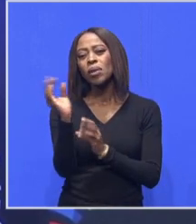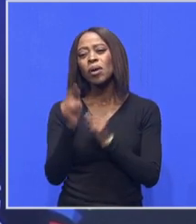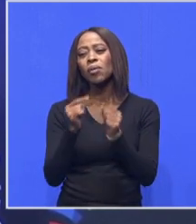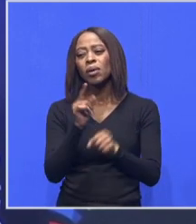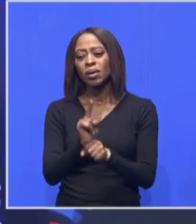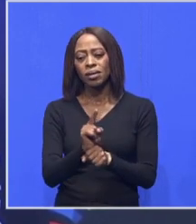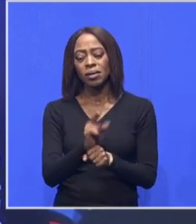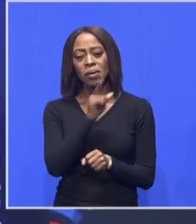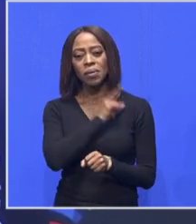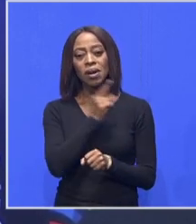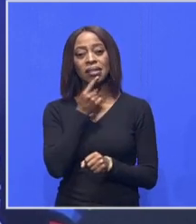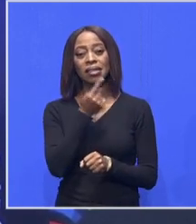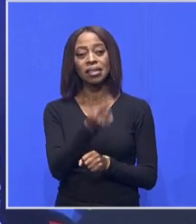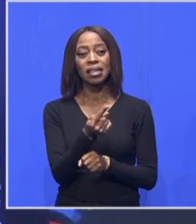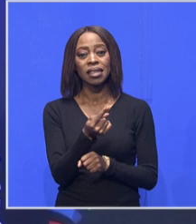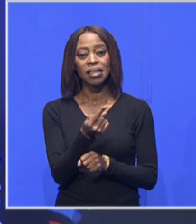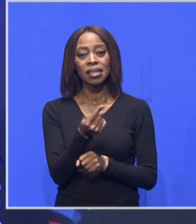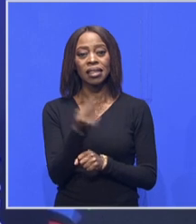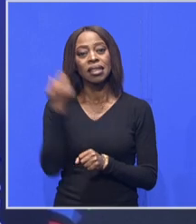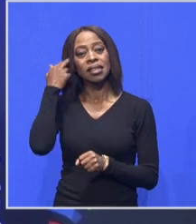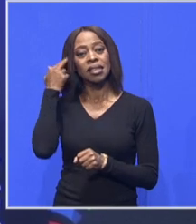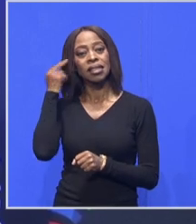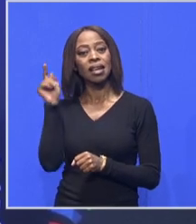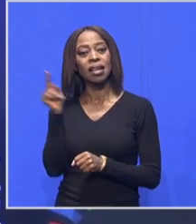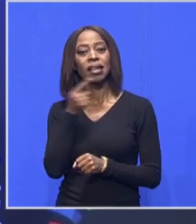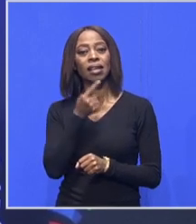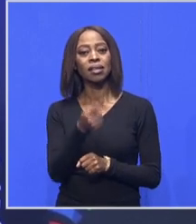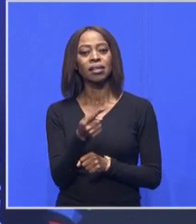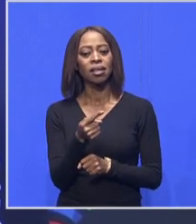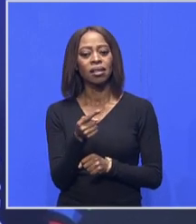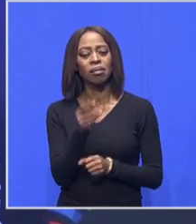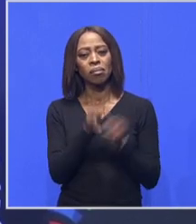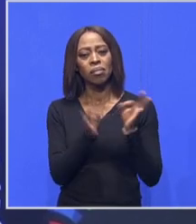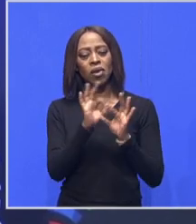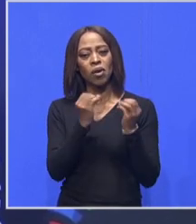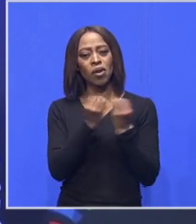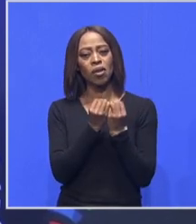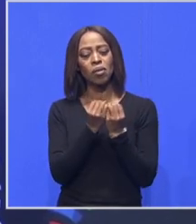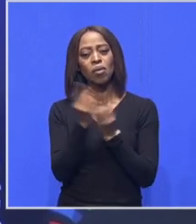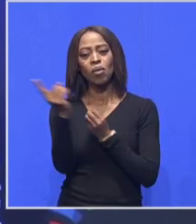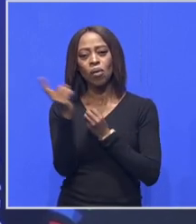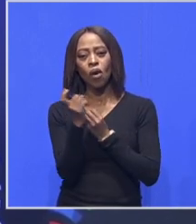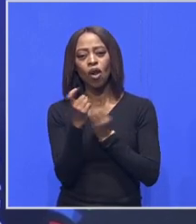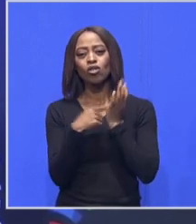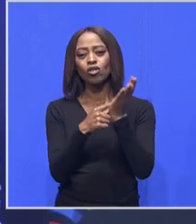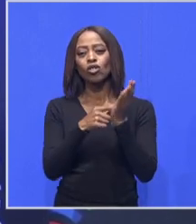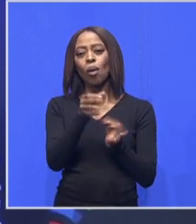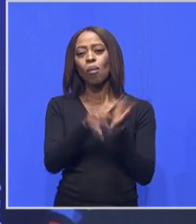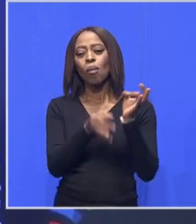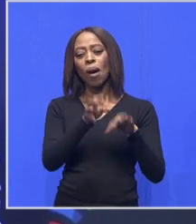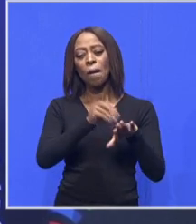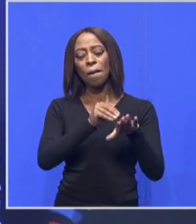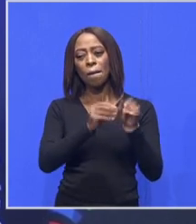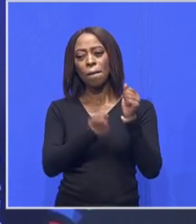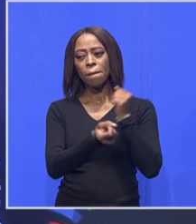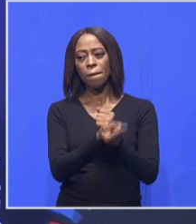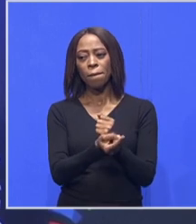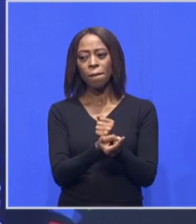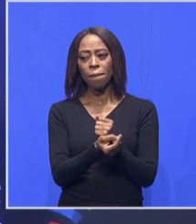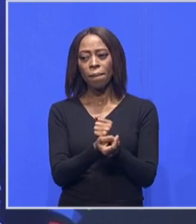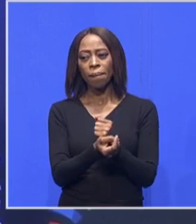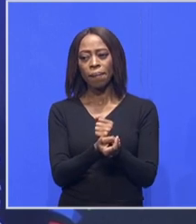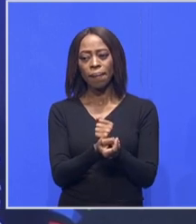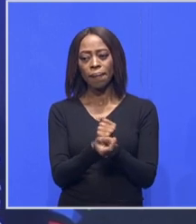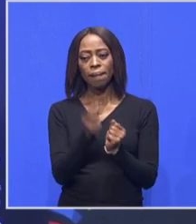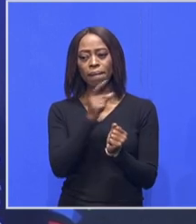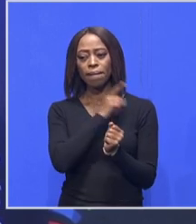can't say you're calling the Secretary General of the third largest political party in the country to discuss political tensions in general. That's disingenuous. There has to be a